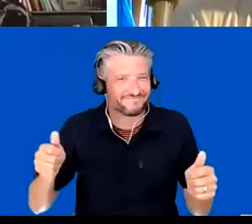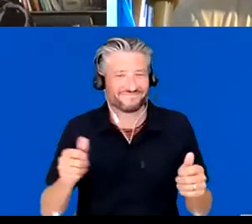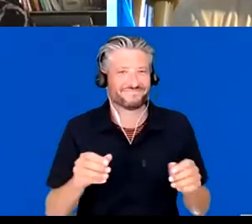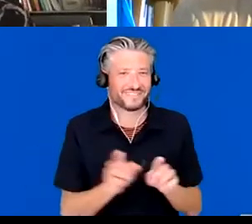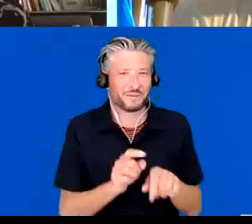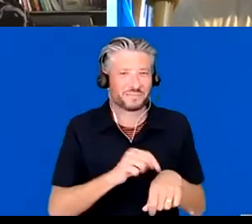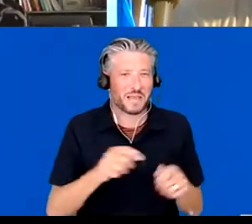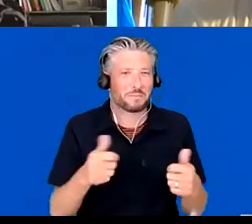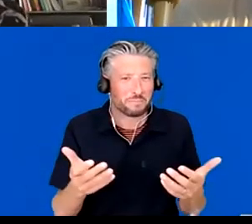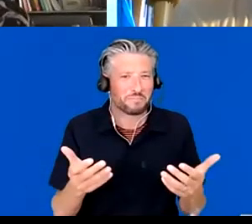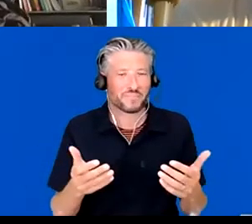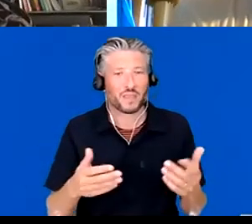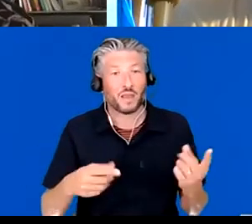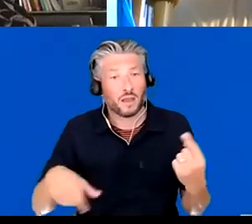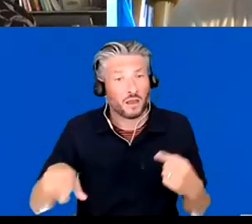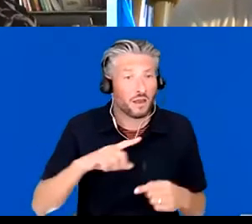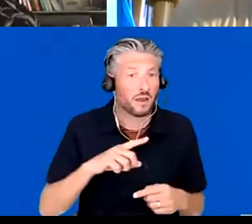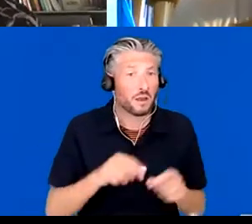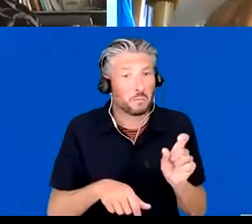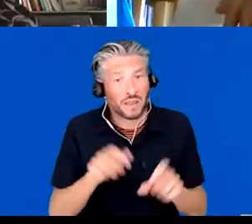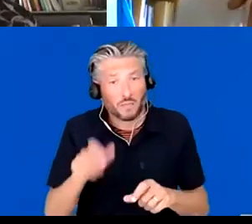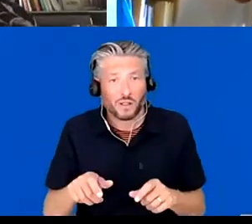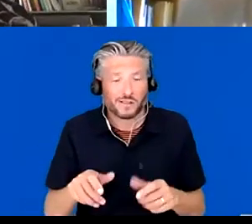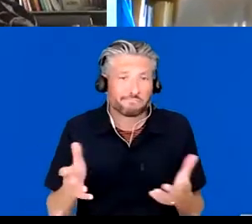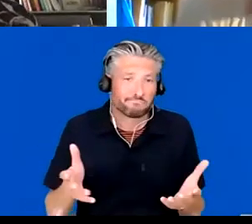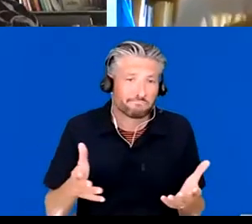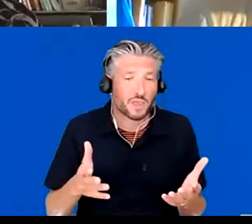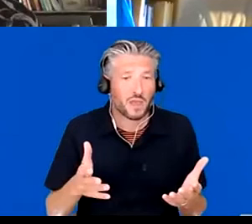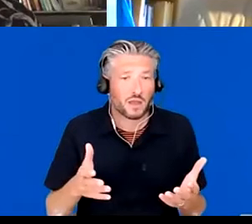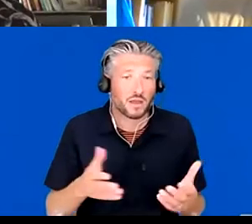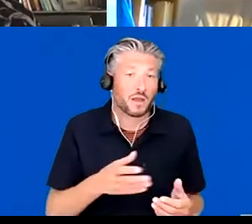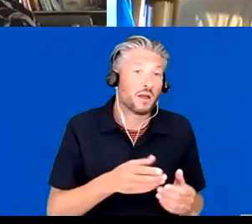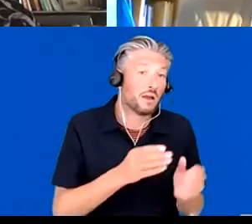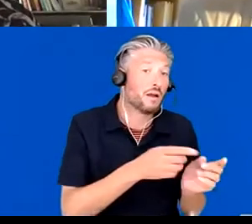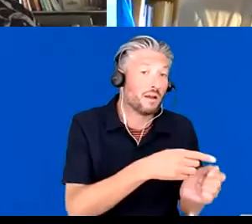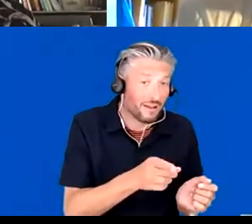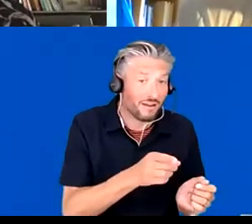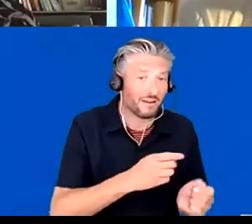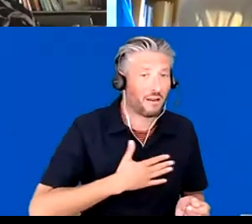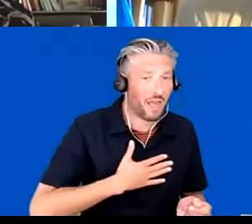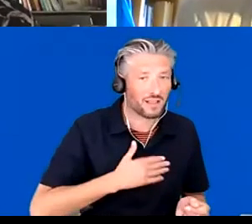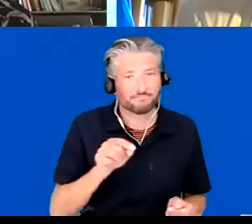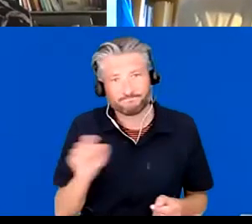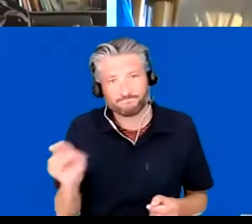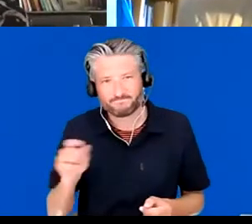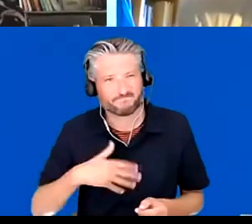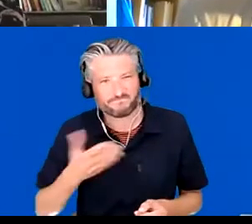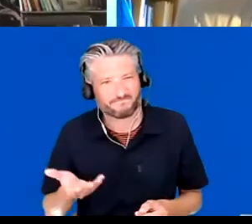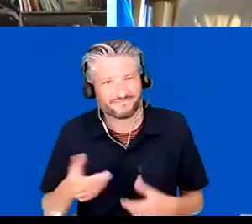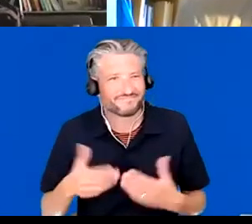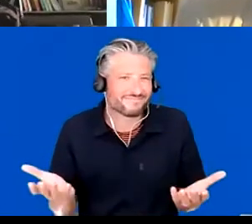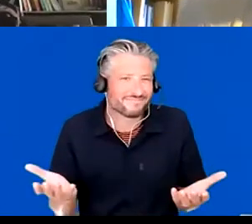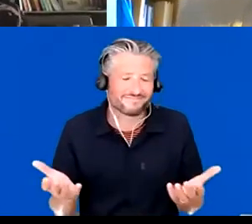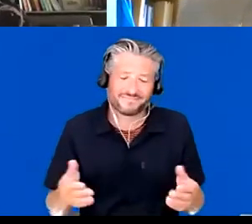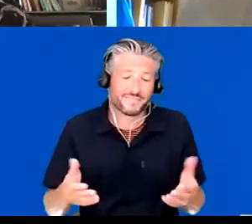know, do we really like this? Of course, people could disappear as quickly as they could in physical conferences